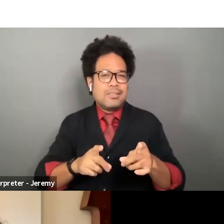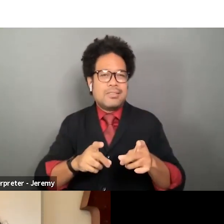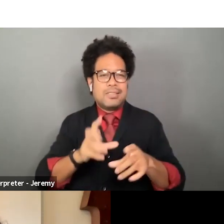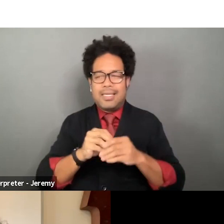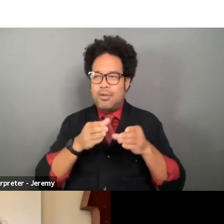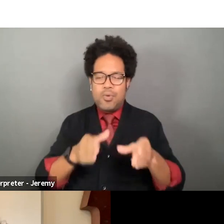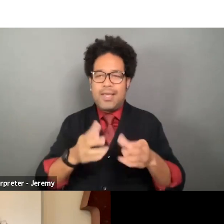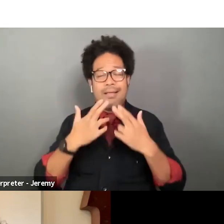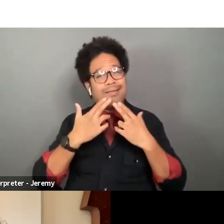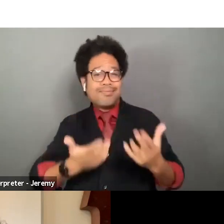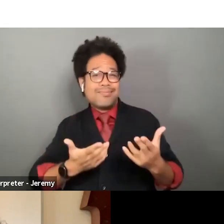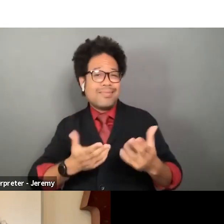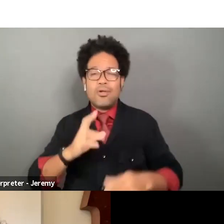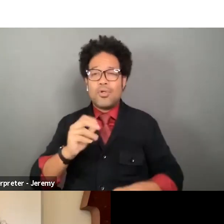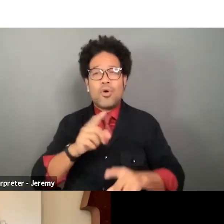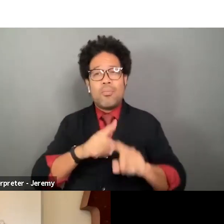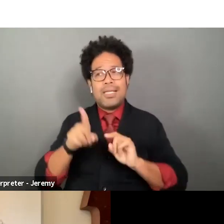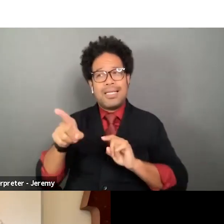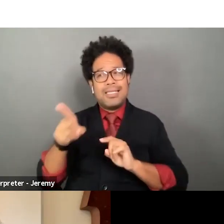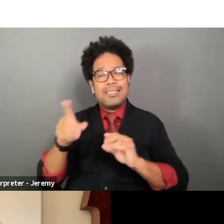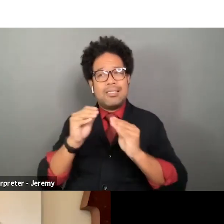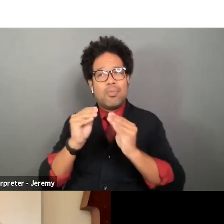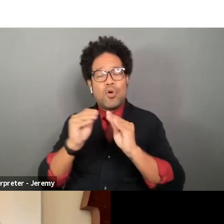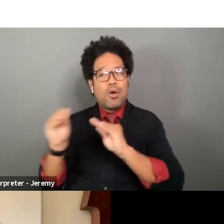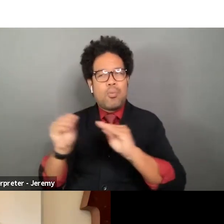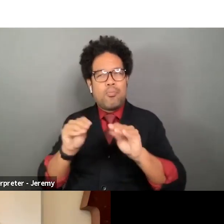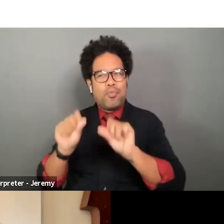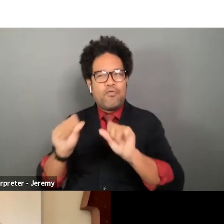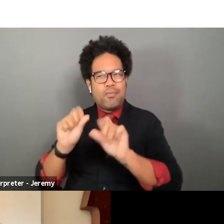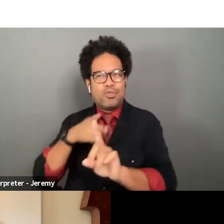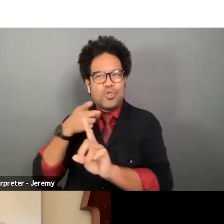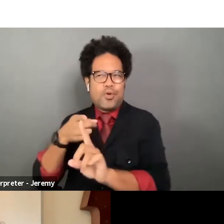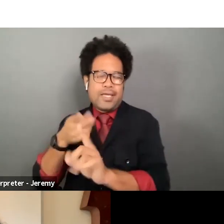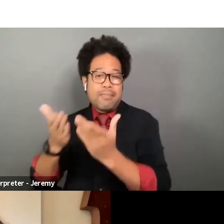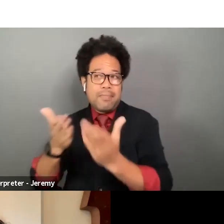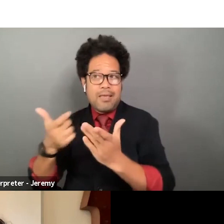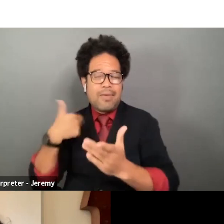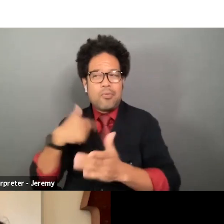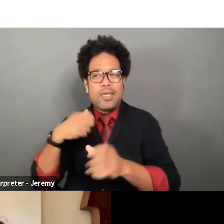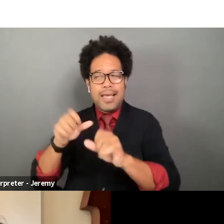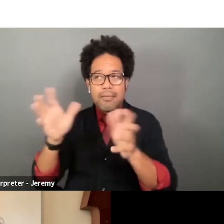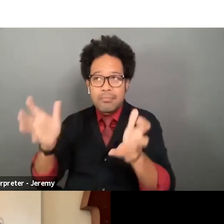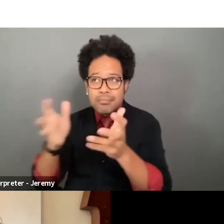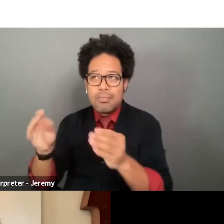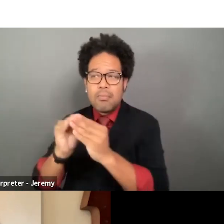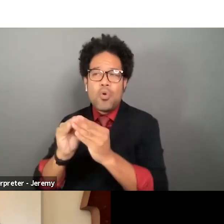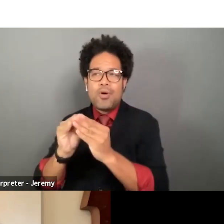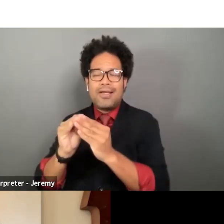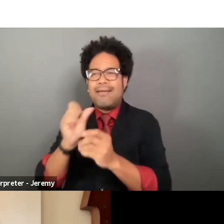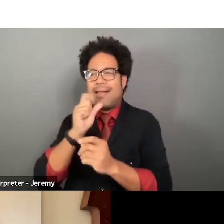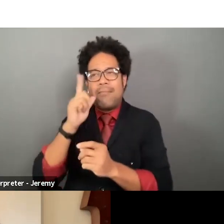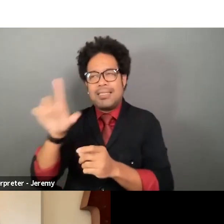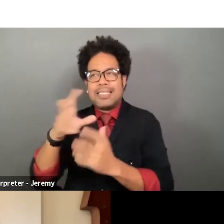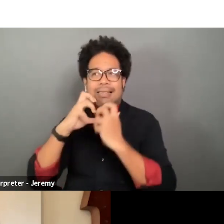naive, but it's not. It's just that he's a more movable target, maybe, that we're able to push him a bit more. And even if it's not because he cares, it's